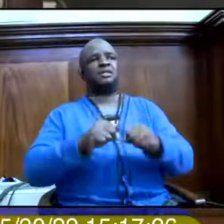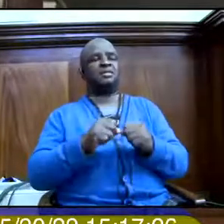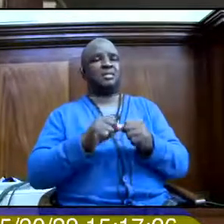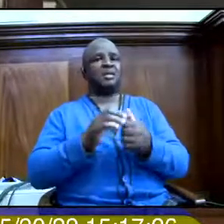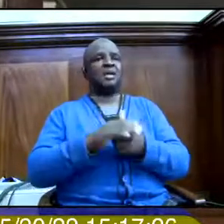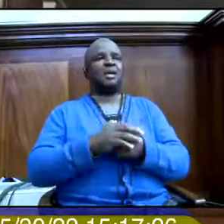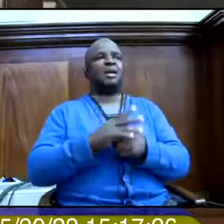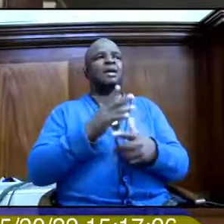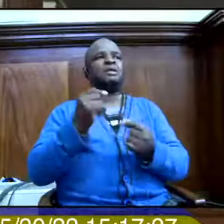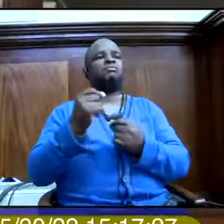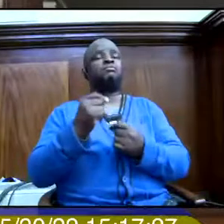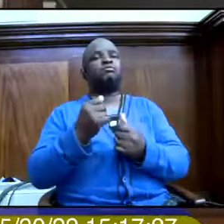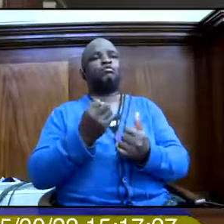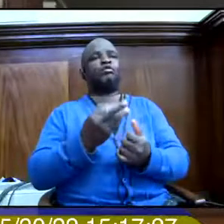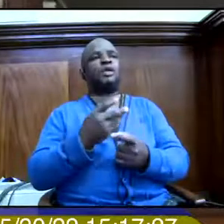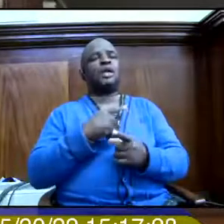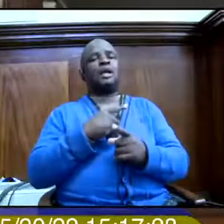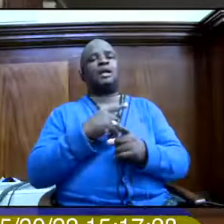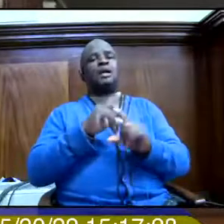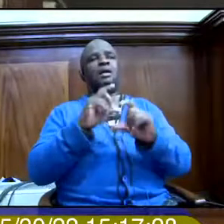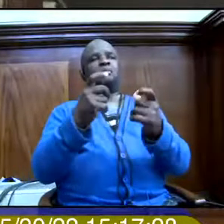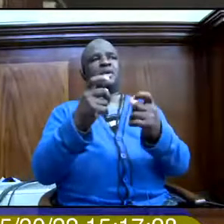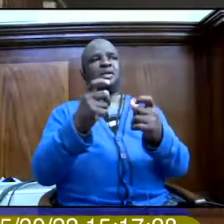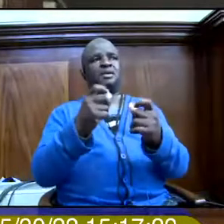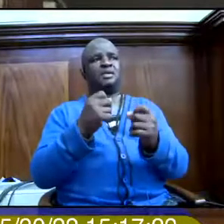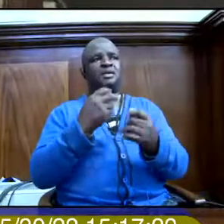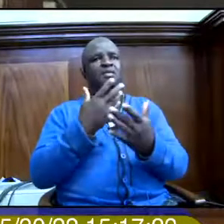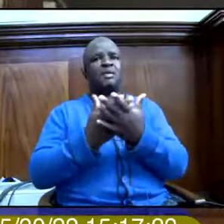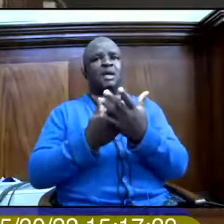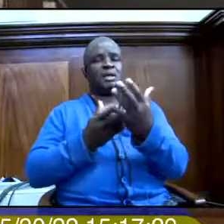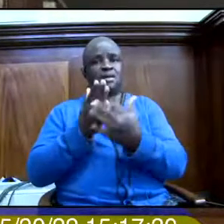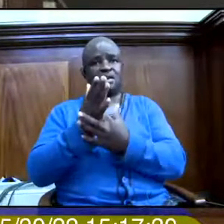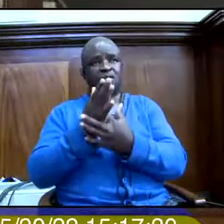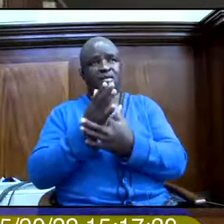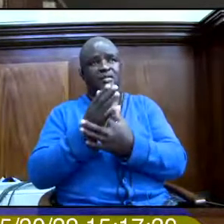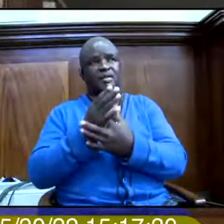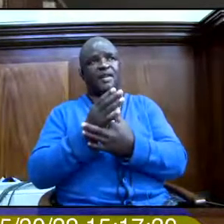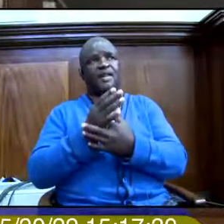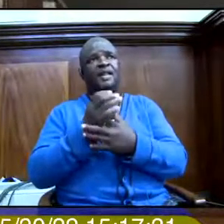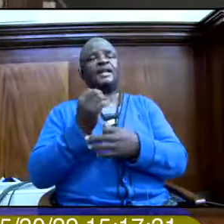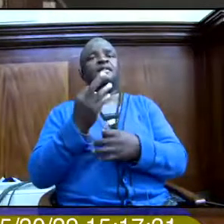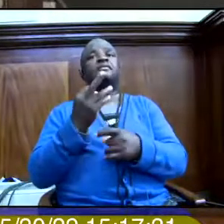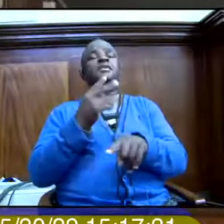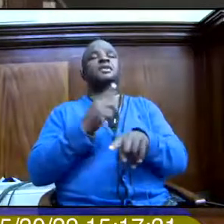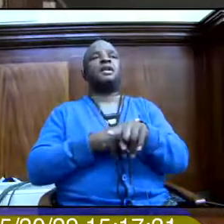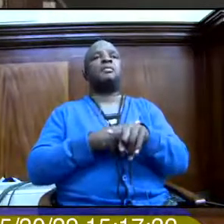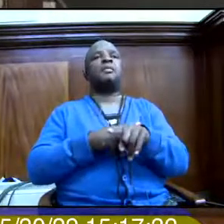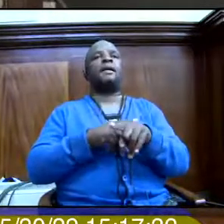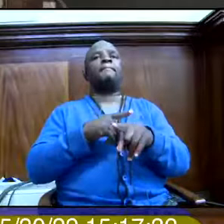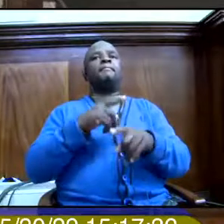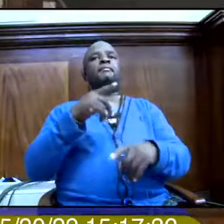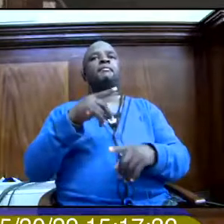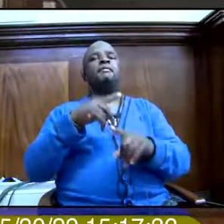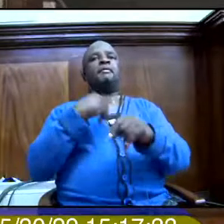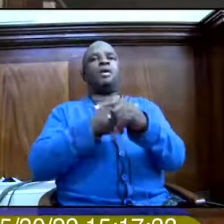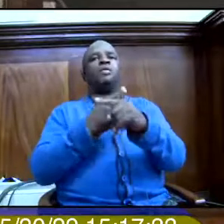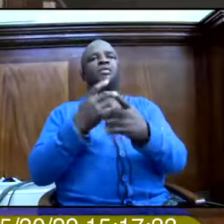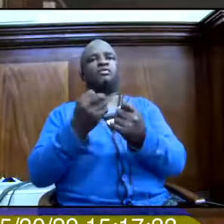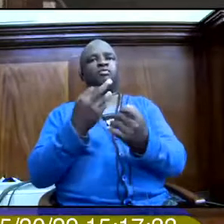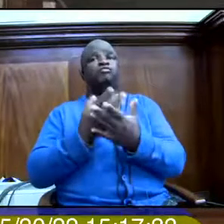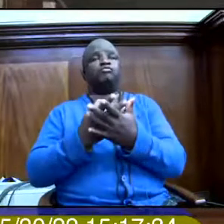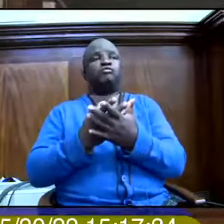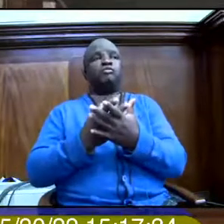providing employers with possibility to intervene in the power play and dampen the workers